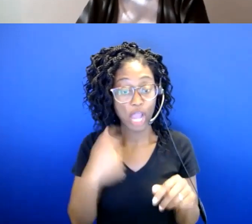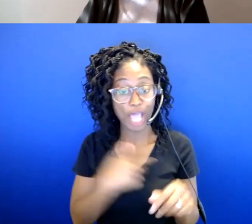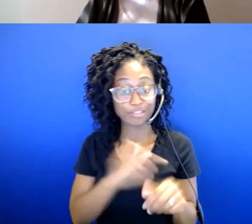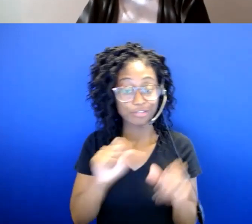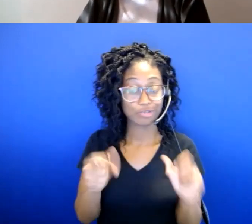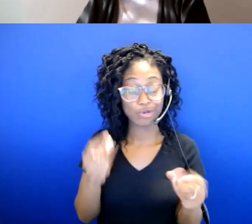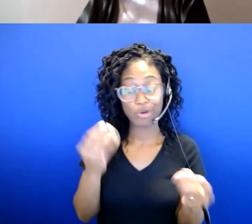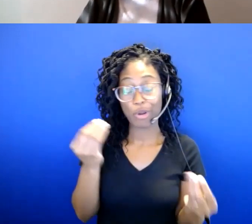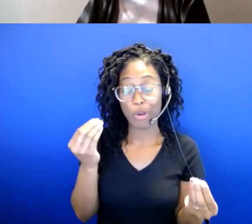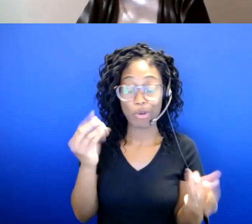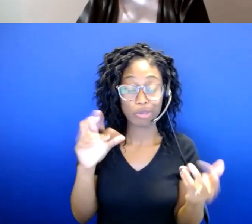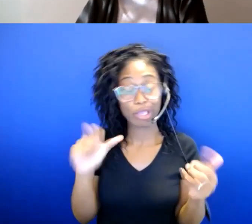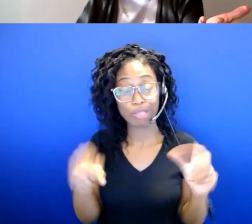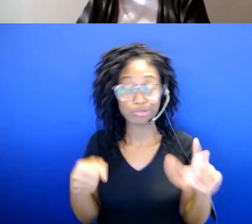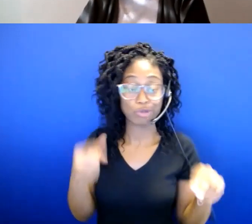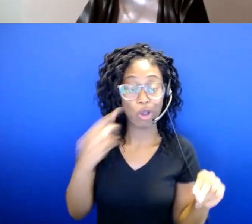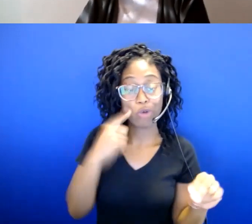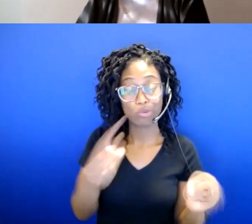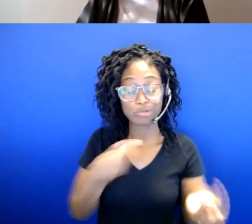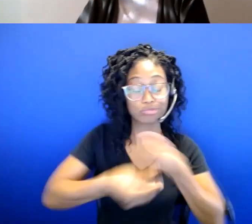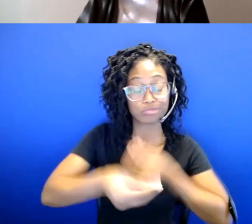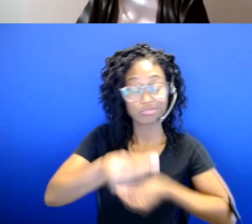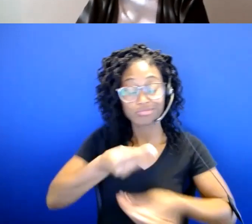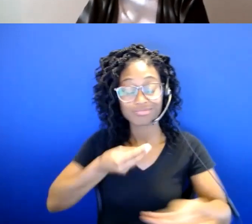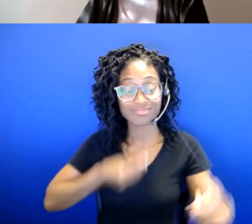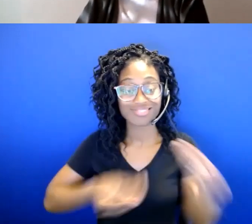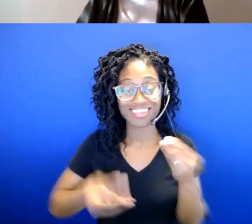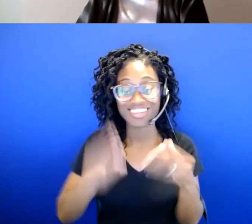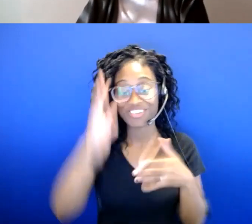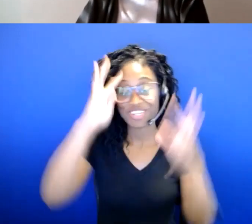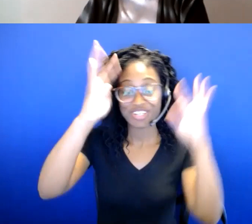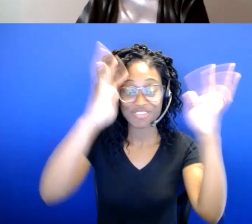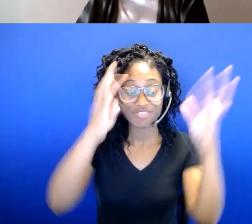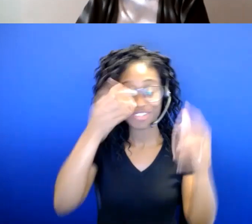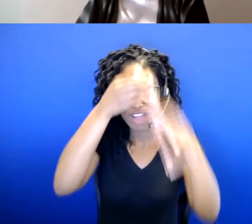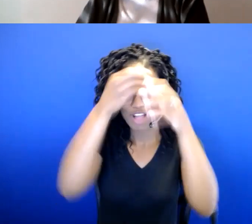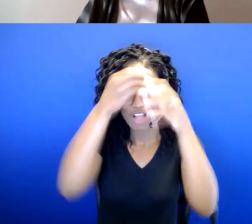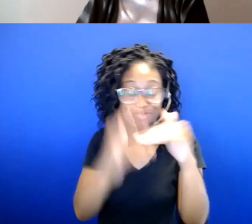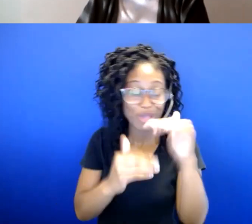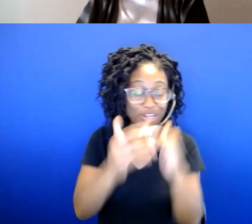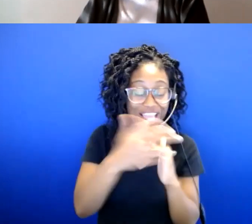and creativity and knowledge building and sharing.